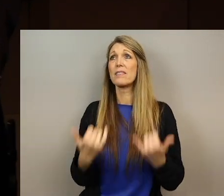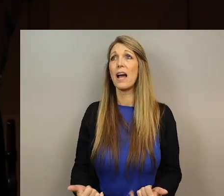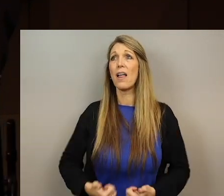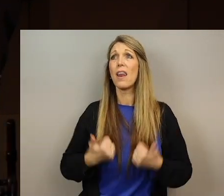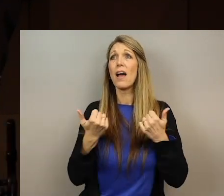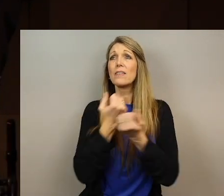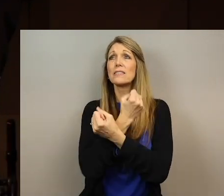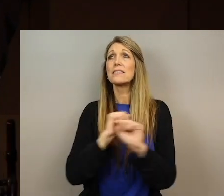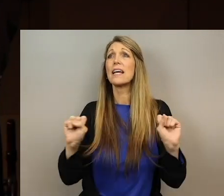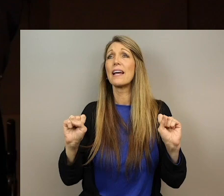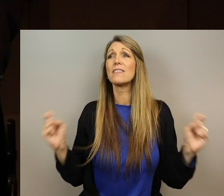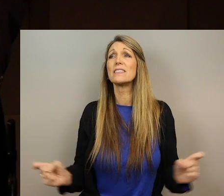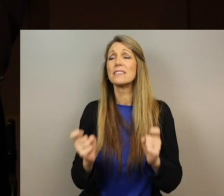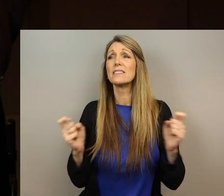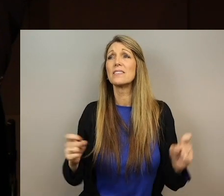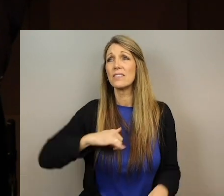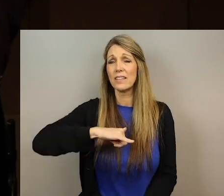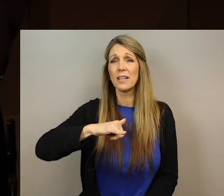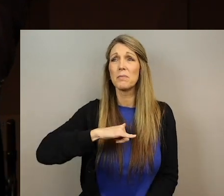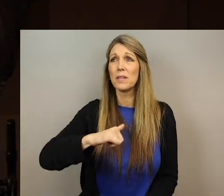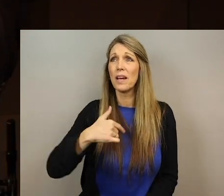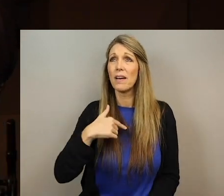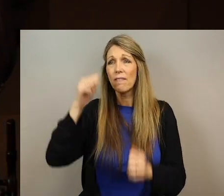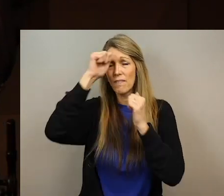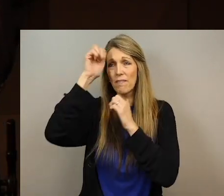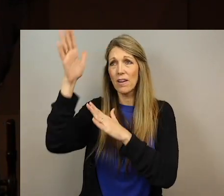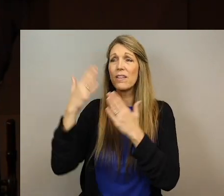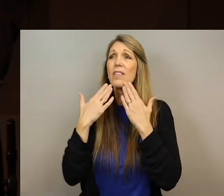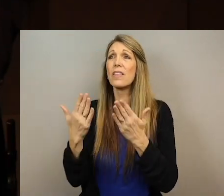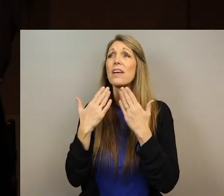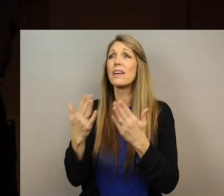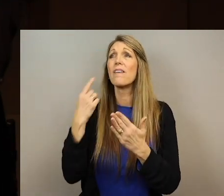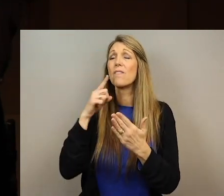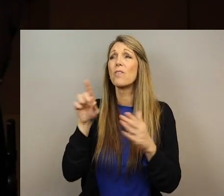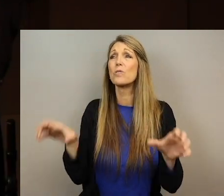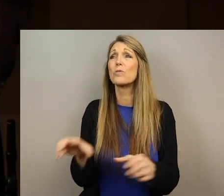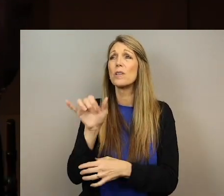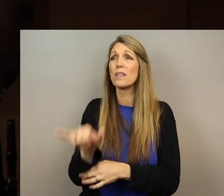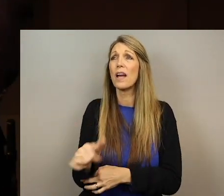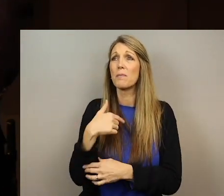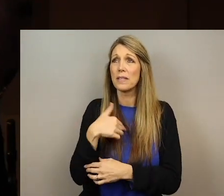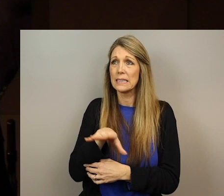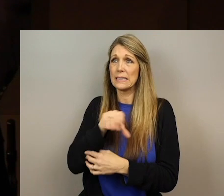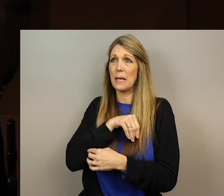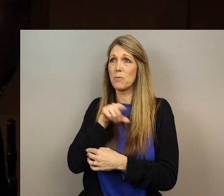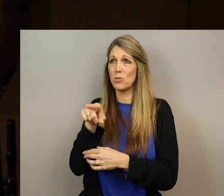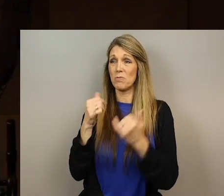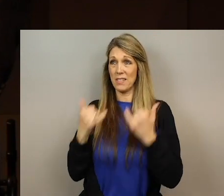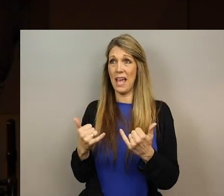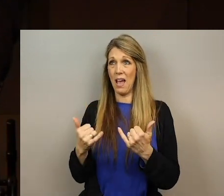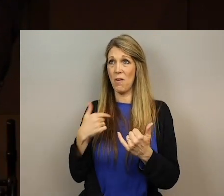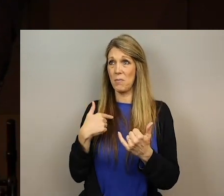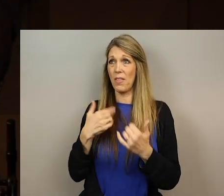you save a wretch like me? Father, I want to thank you for doing that. As I put my faith in you in this moment,